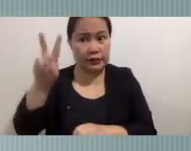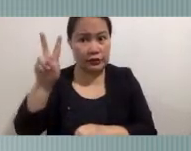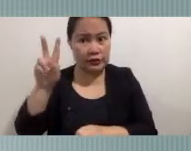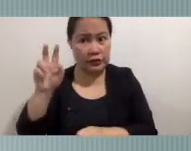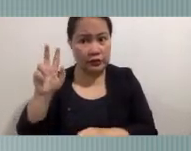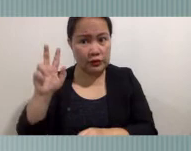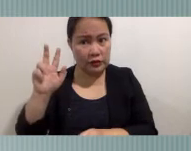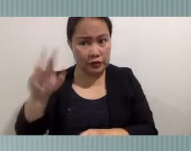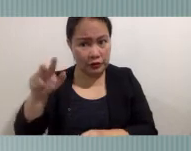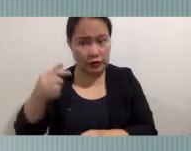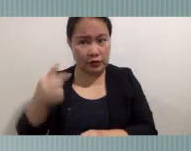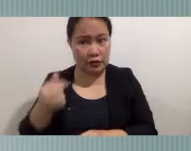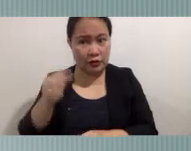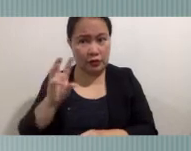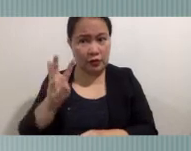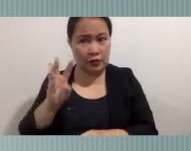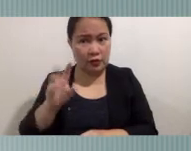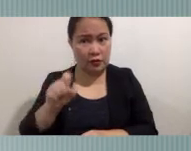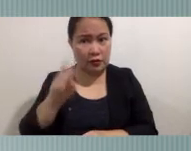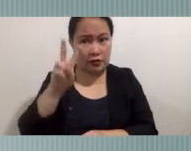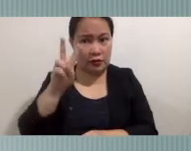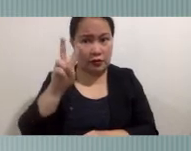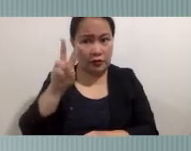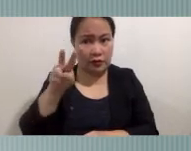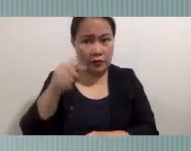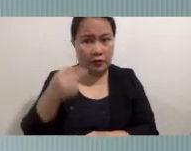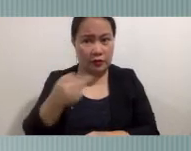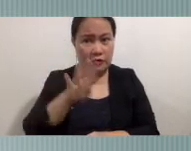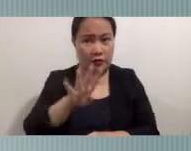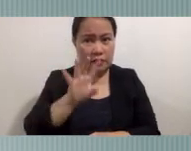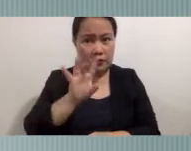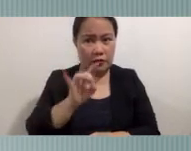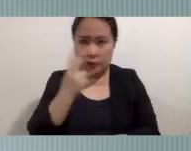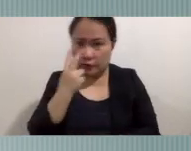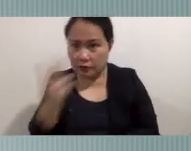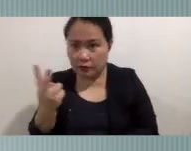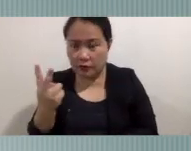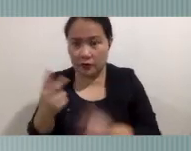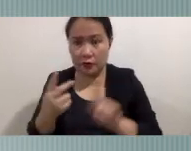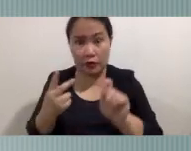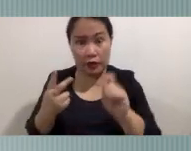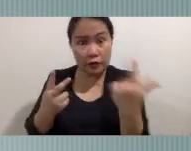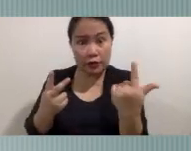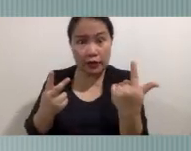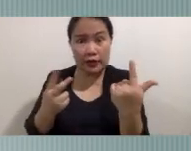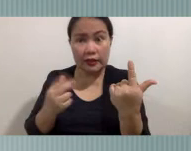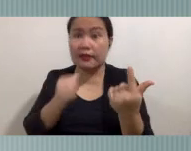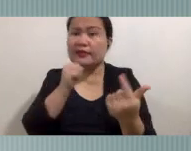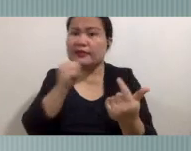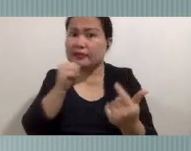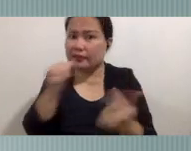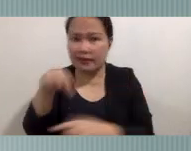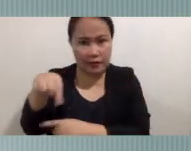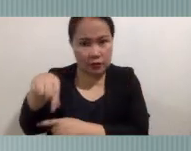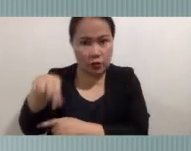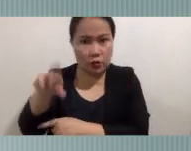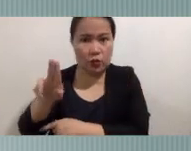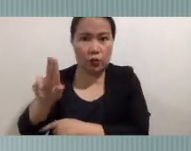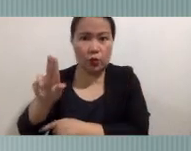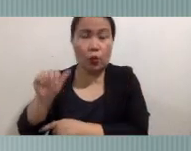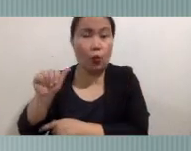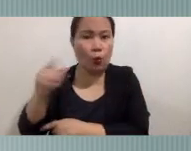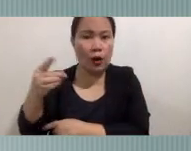So, unang-unang titingnan natin at mapapansin nyo that the given expression or trinomial is not a